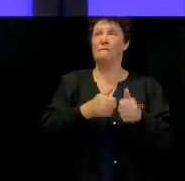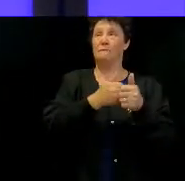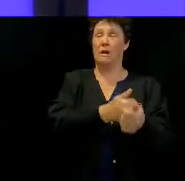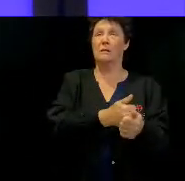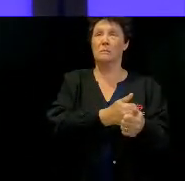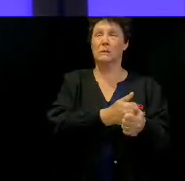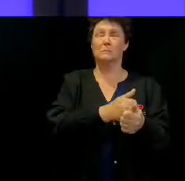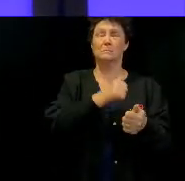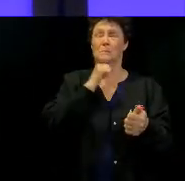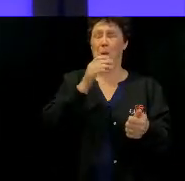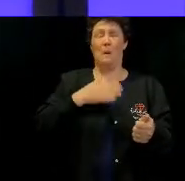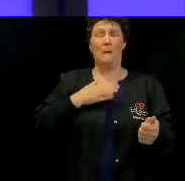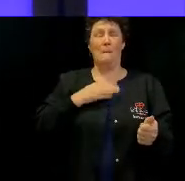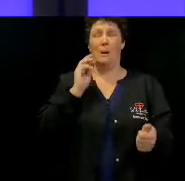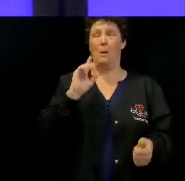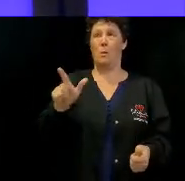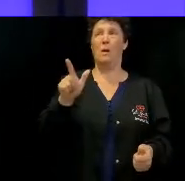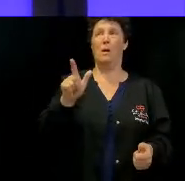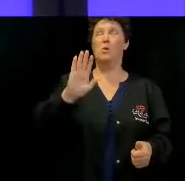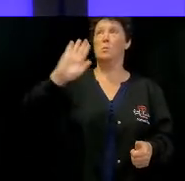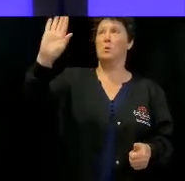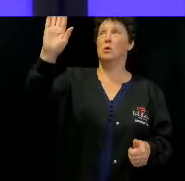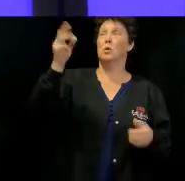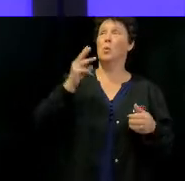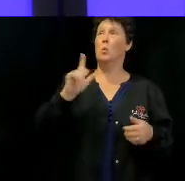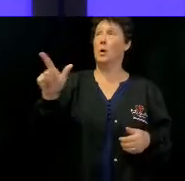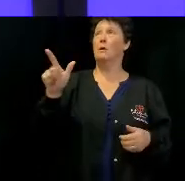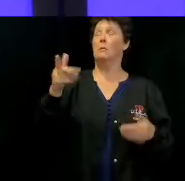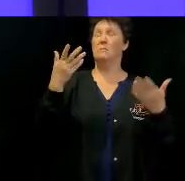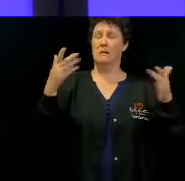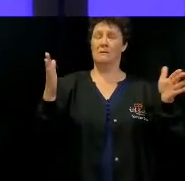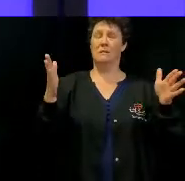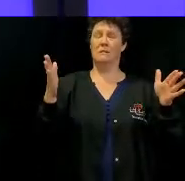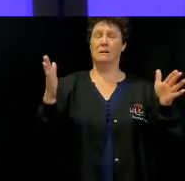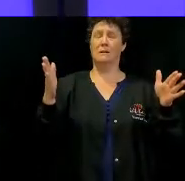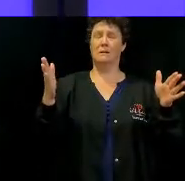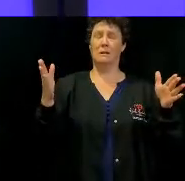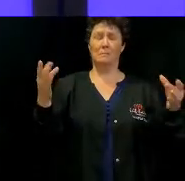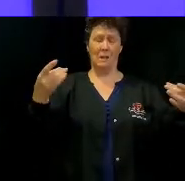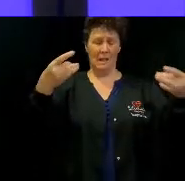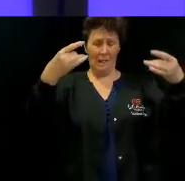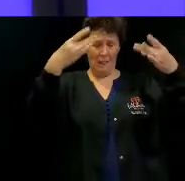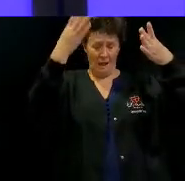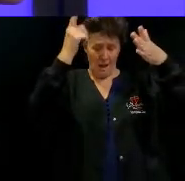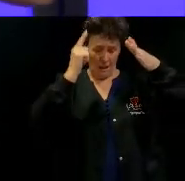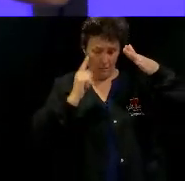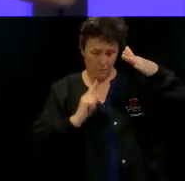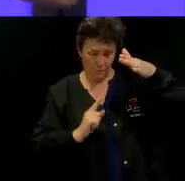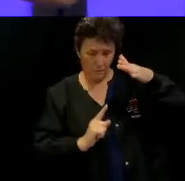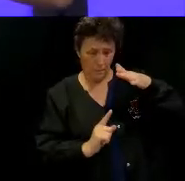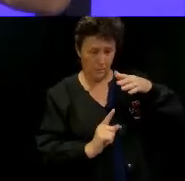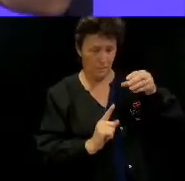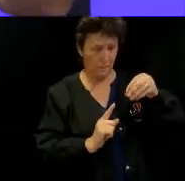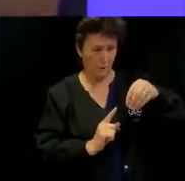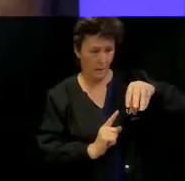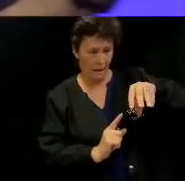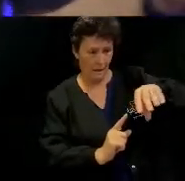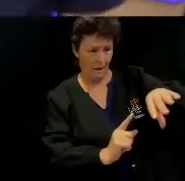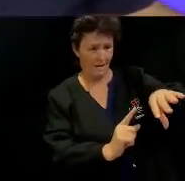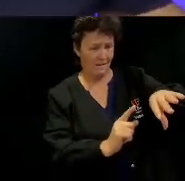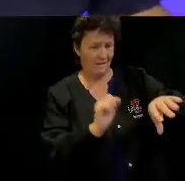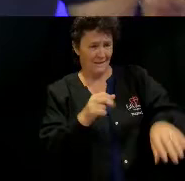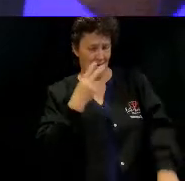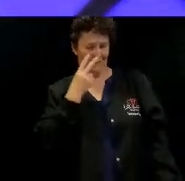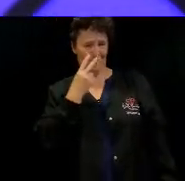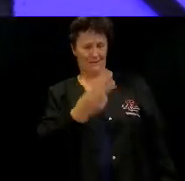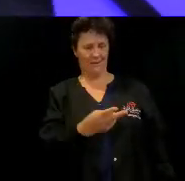But yours be done. And it becomes a lamp unto your feet and a light unto your path. This